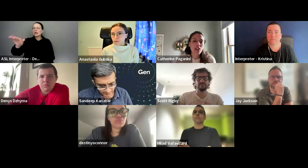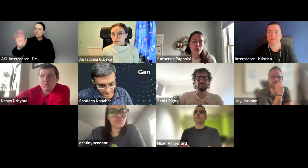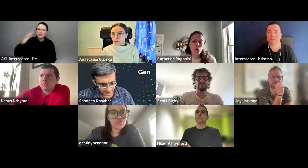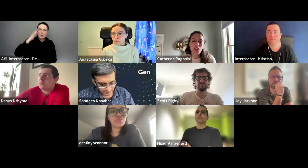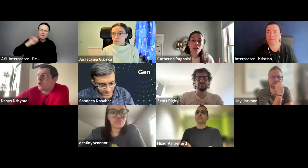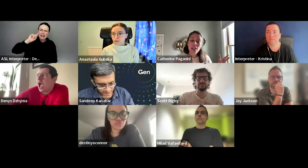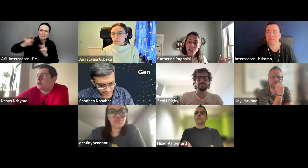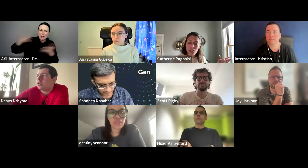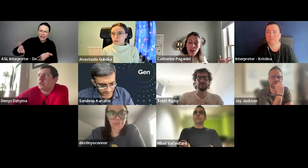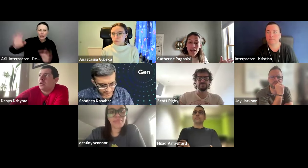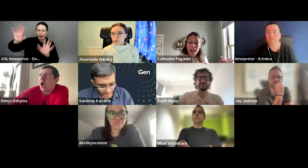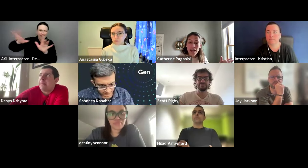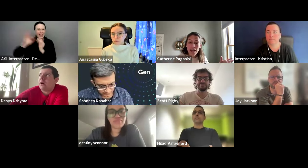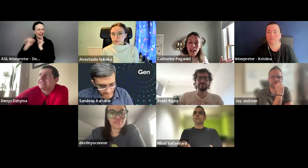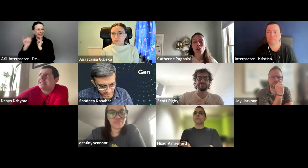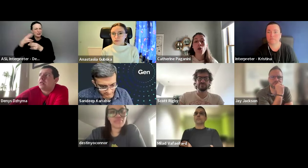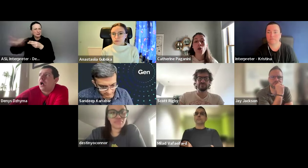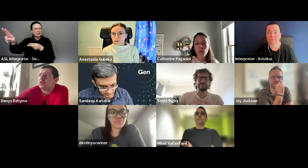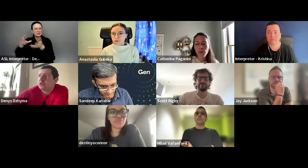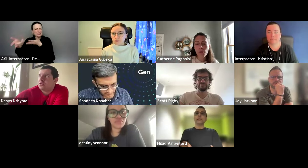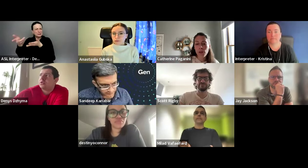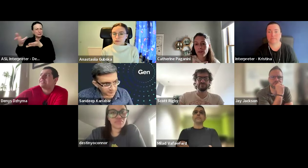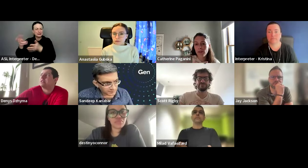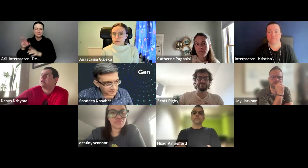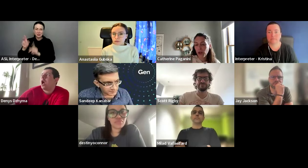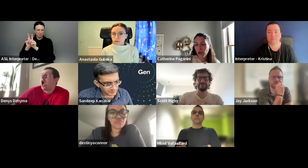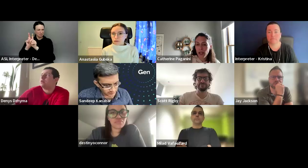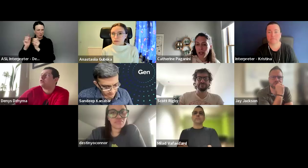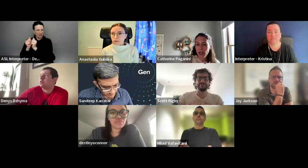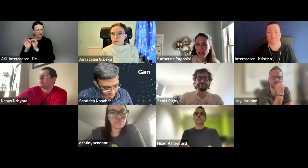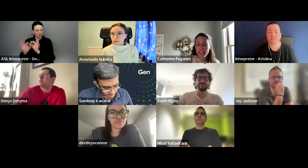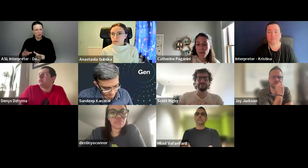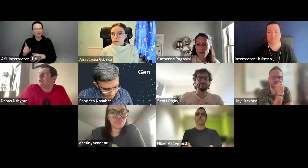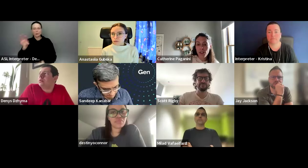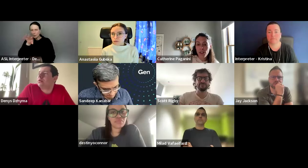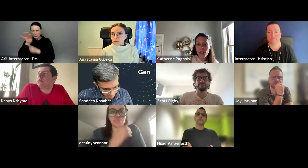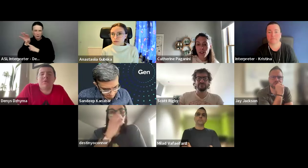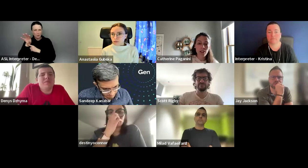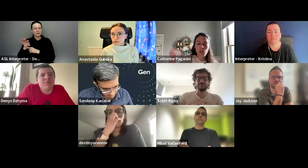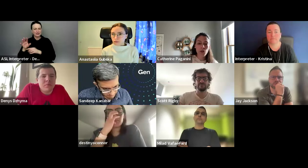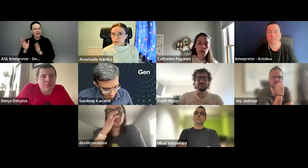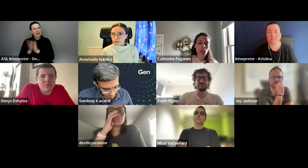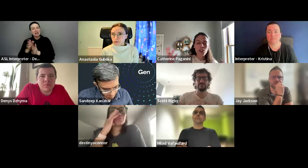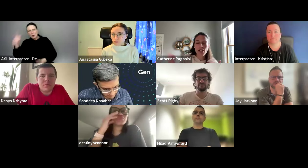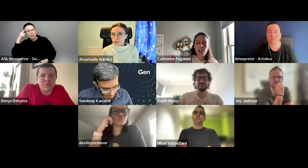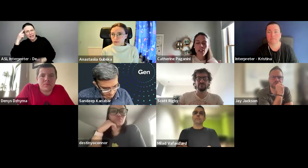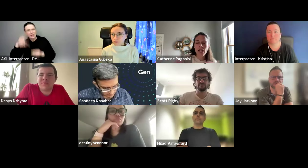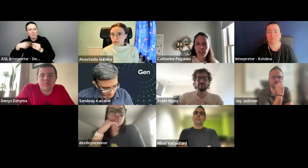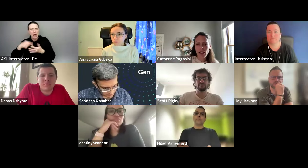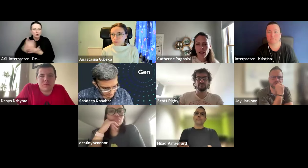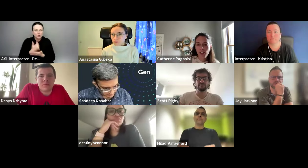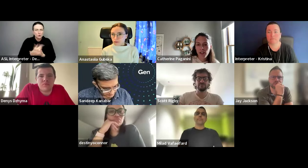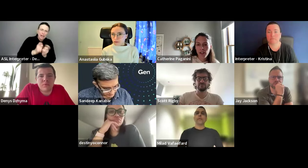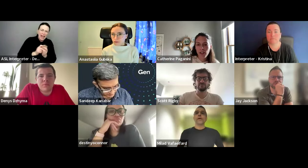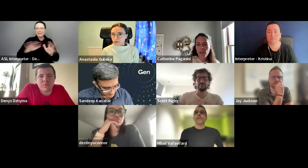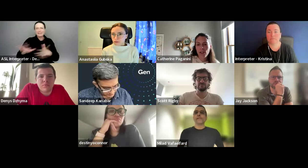deaf people, like, what do you think? You know, like do little interactions, just go and talk to people, you know, and ask them, what do you think about all these new changes?